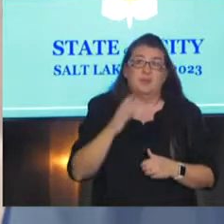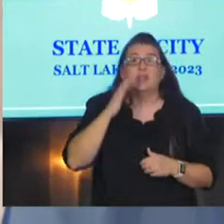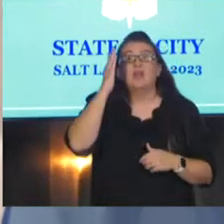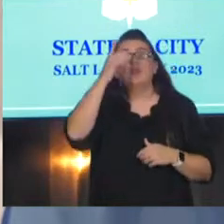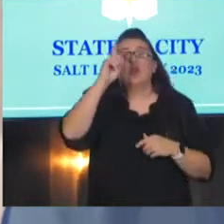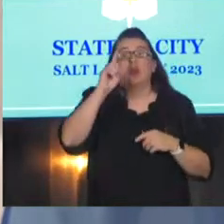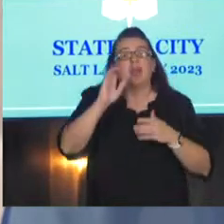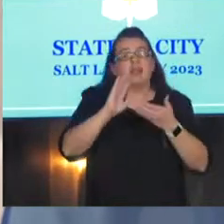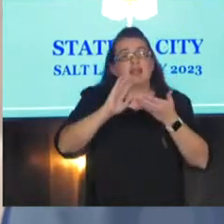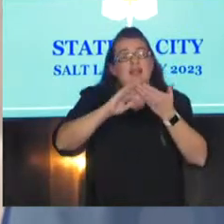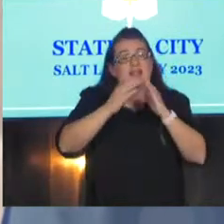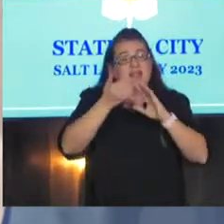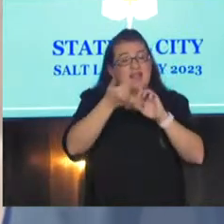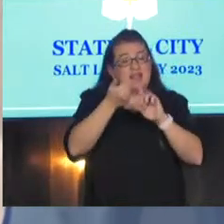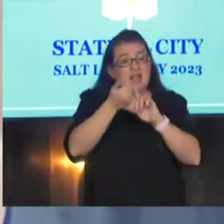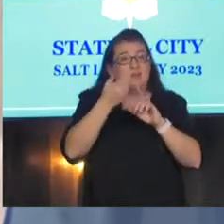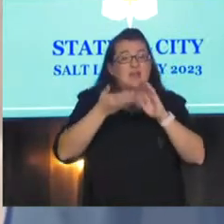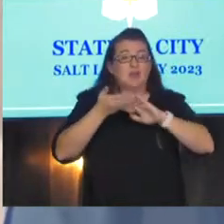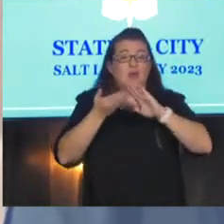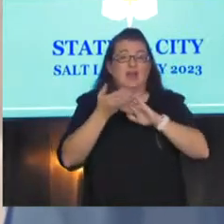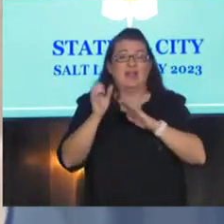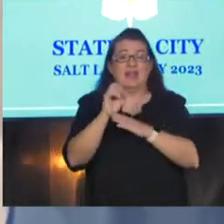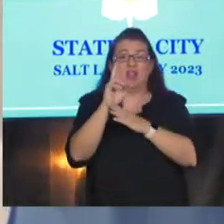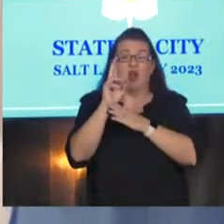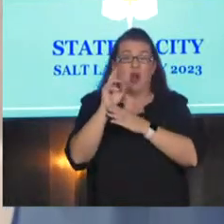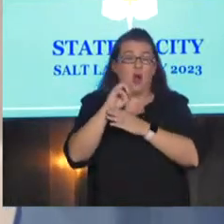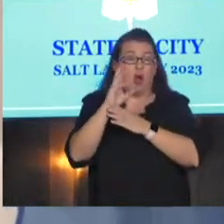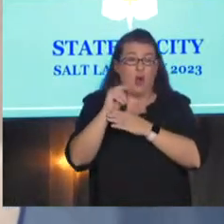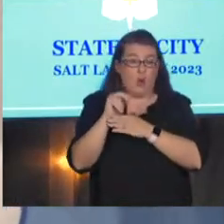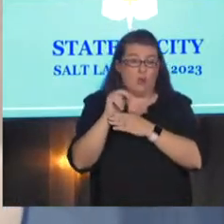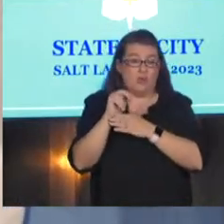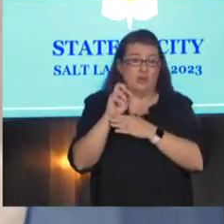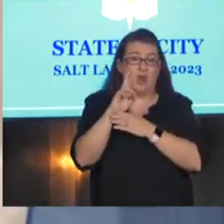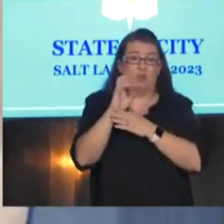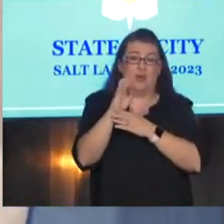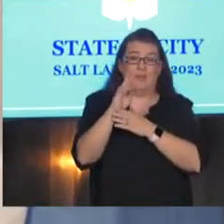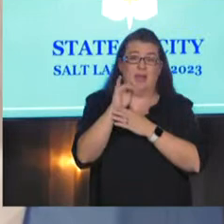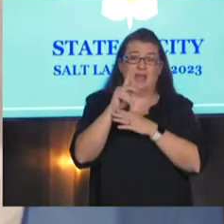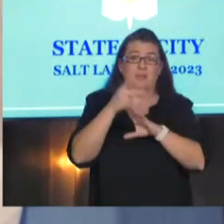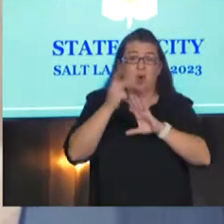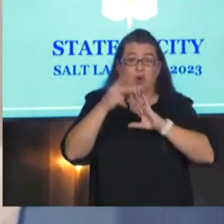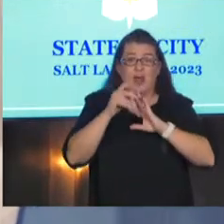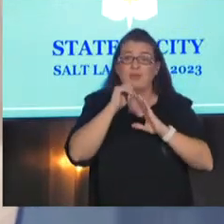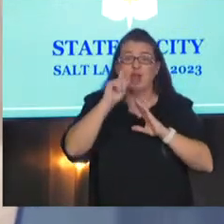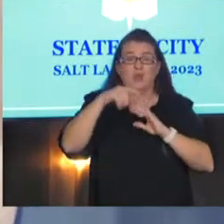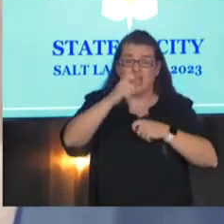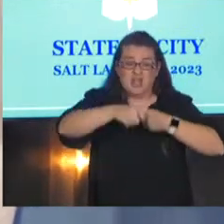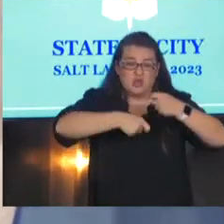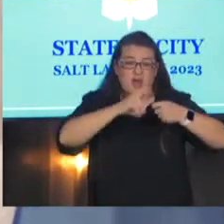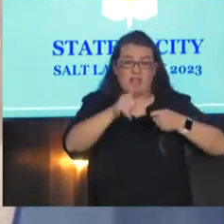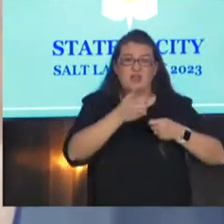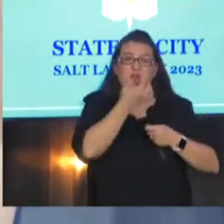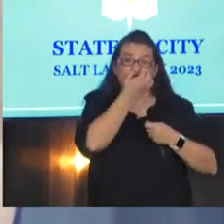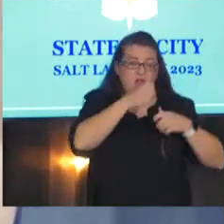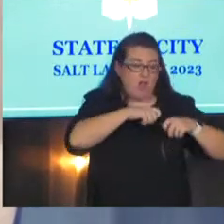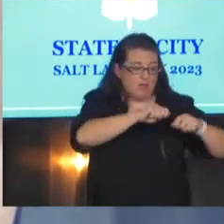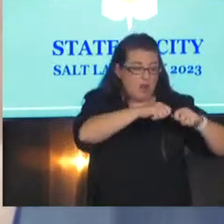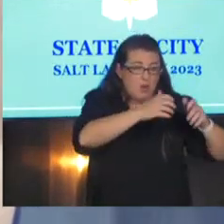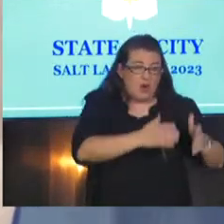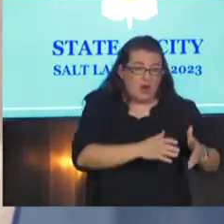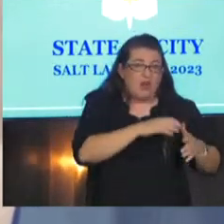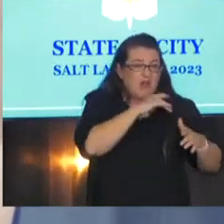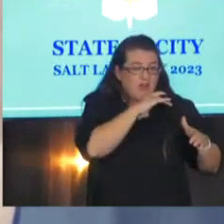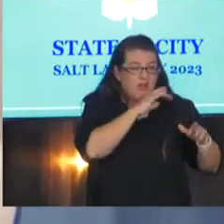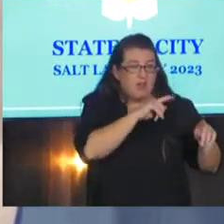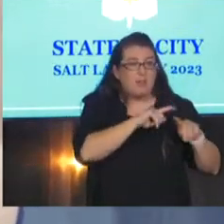is running its own sustainability rebate program to help residents not only trade in their polluting lawnmowers, but also get rebates